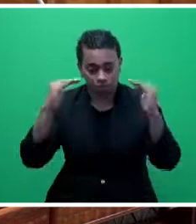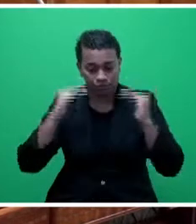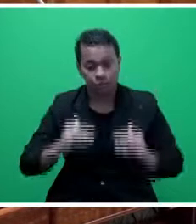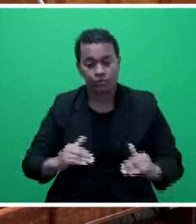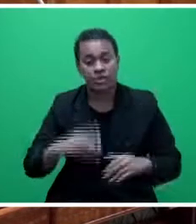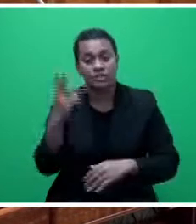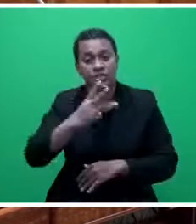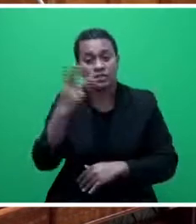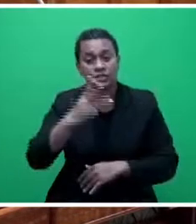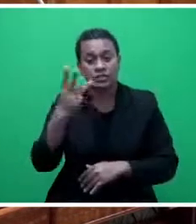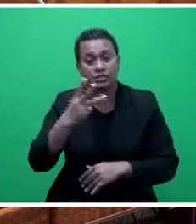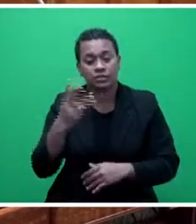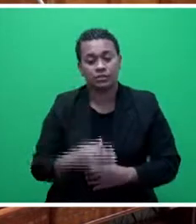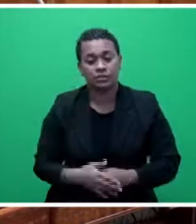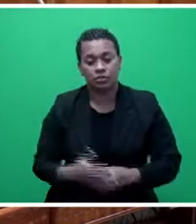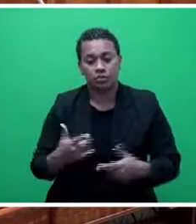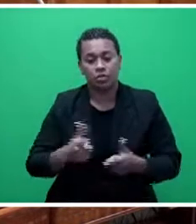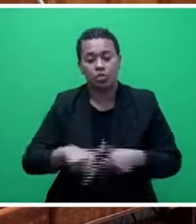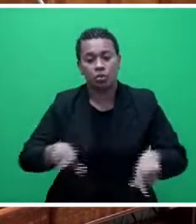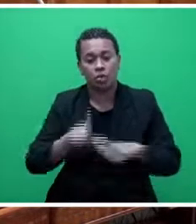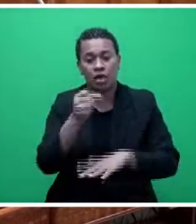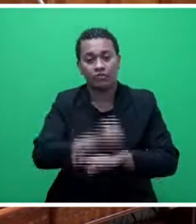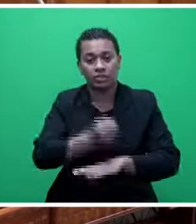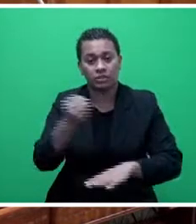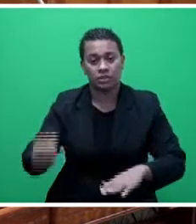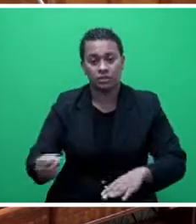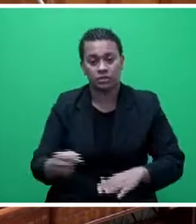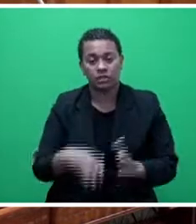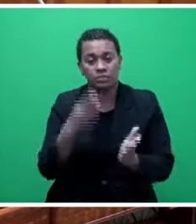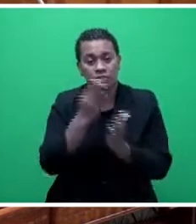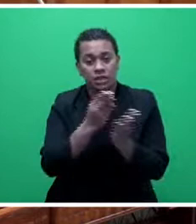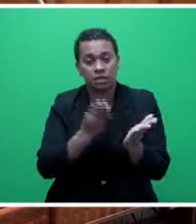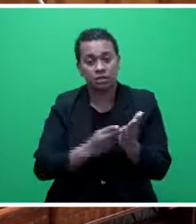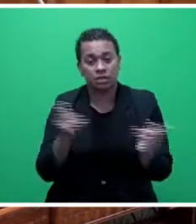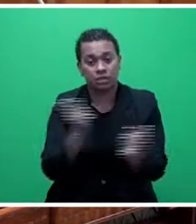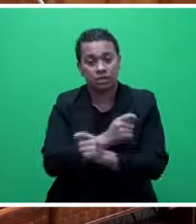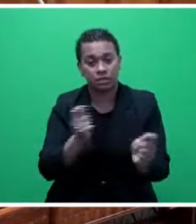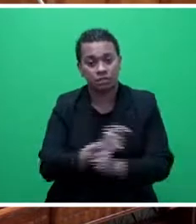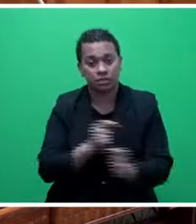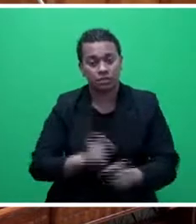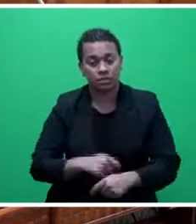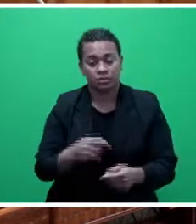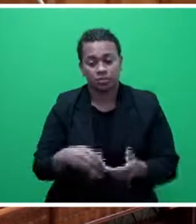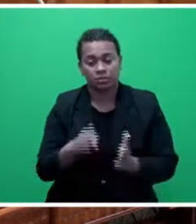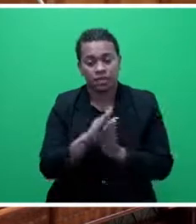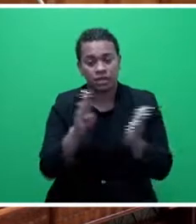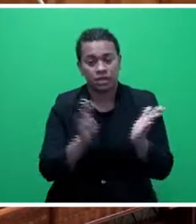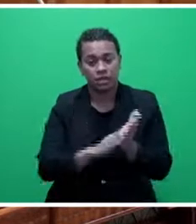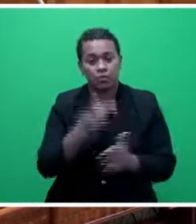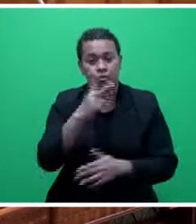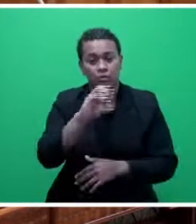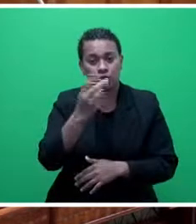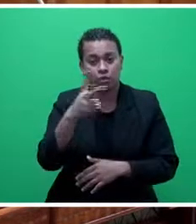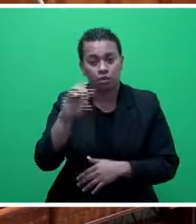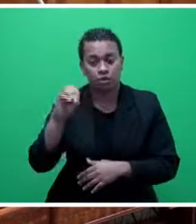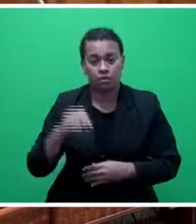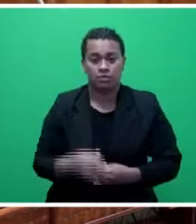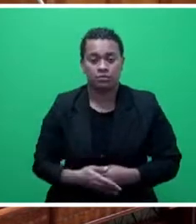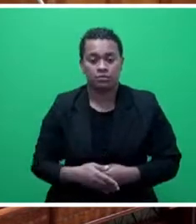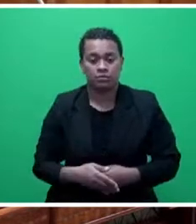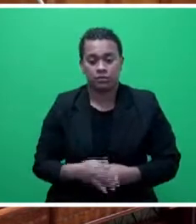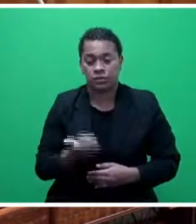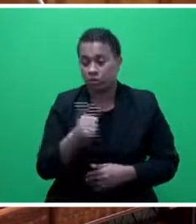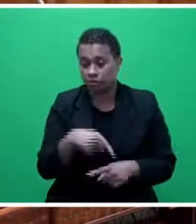13. Local Government Budget Amendment Bill 2020. Does any